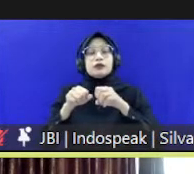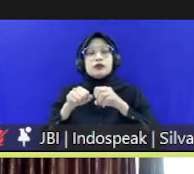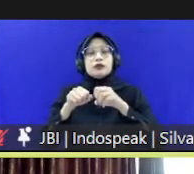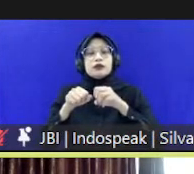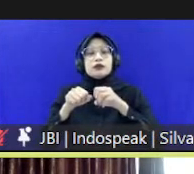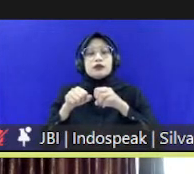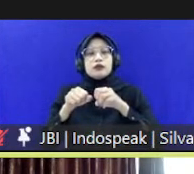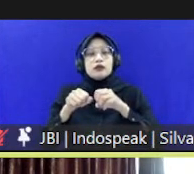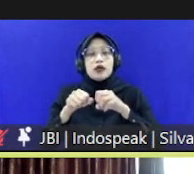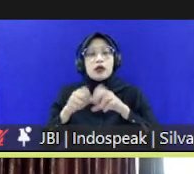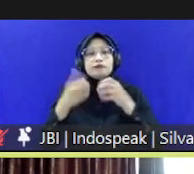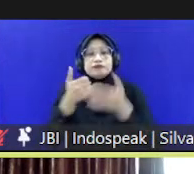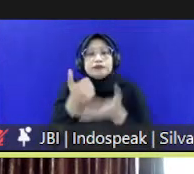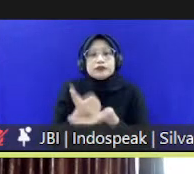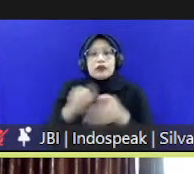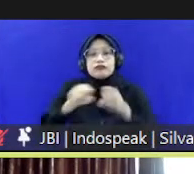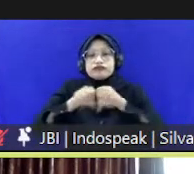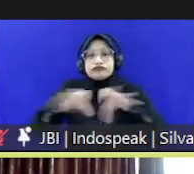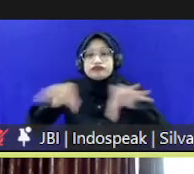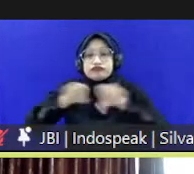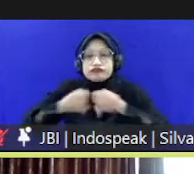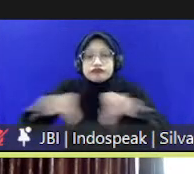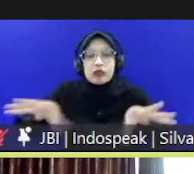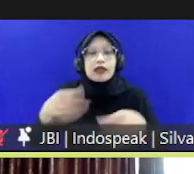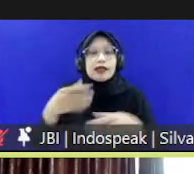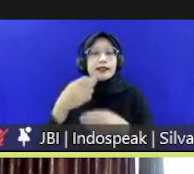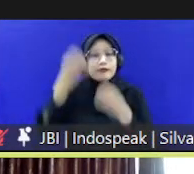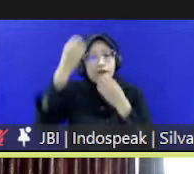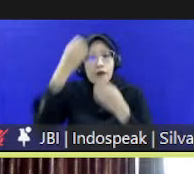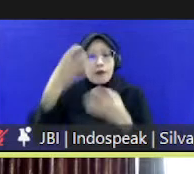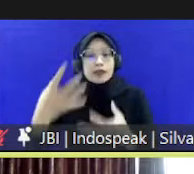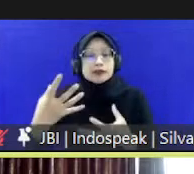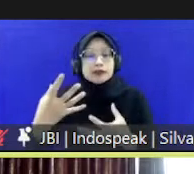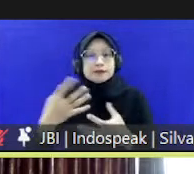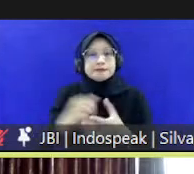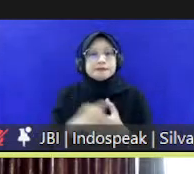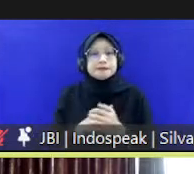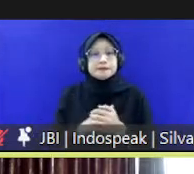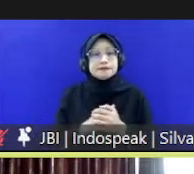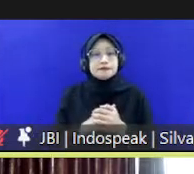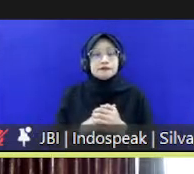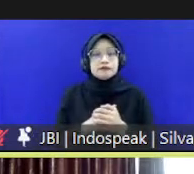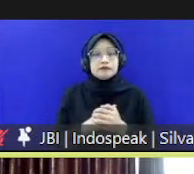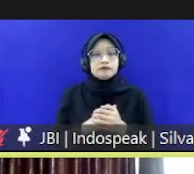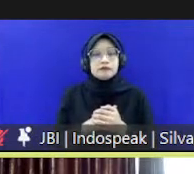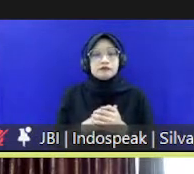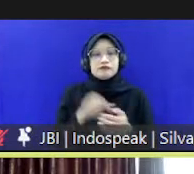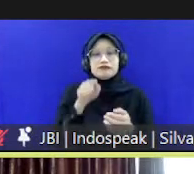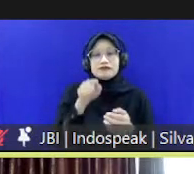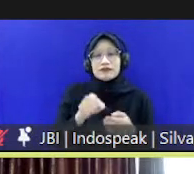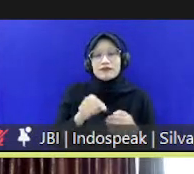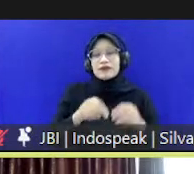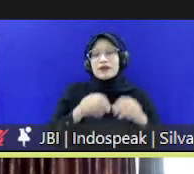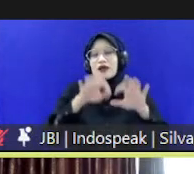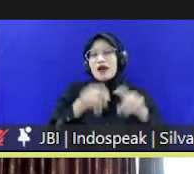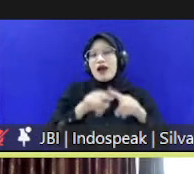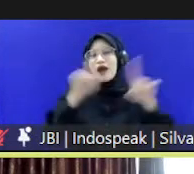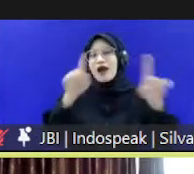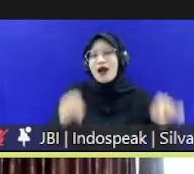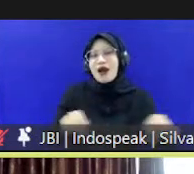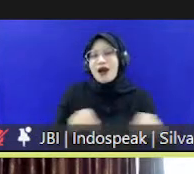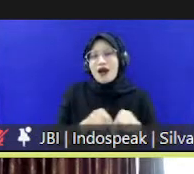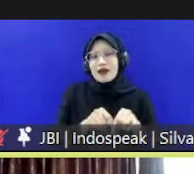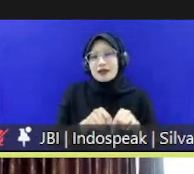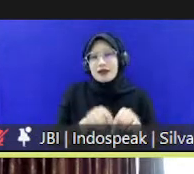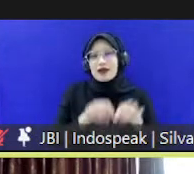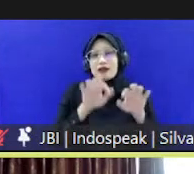mentioned in March 2020. And this article, I have a personal touch with this